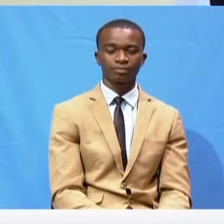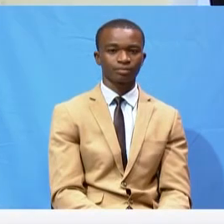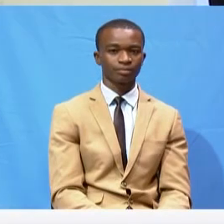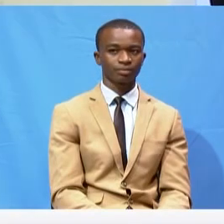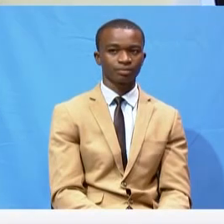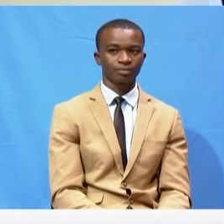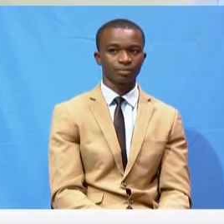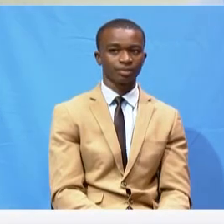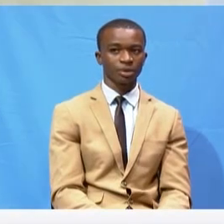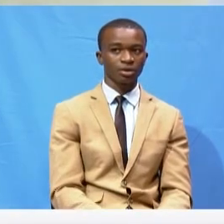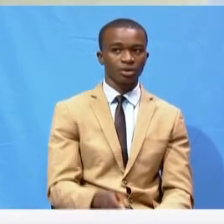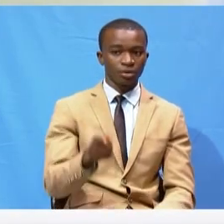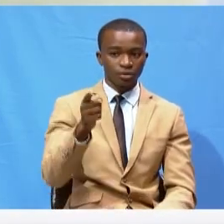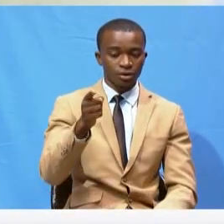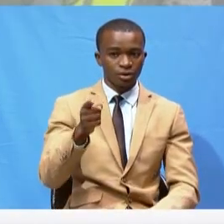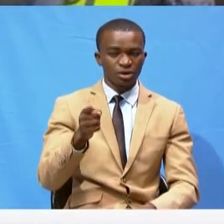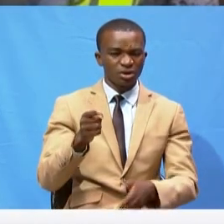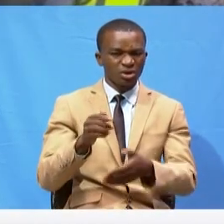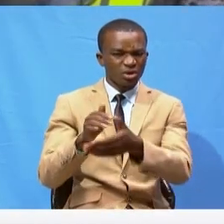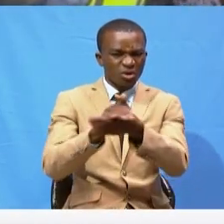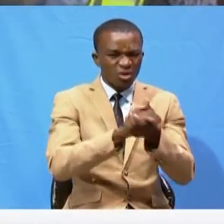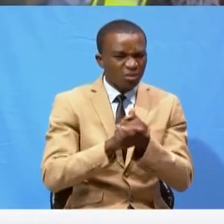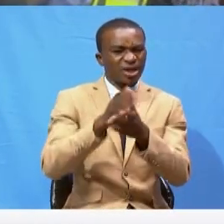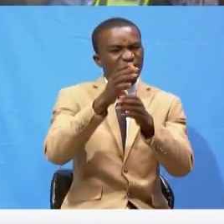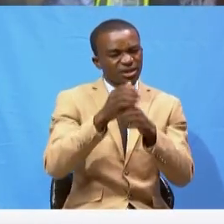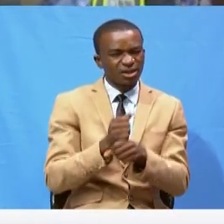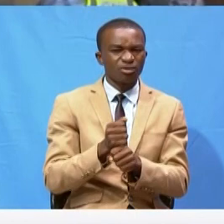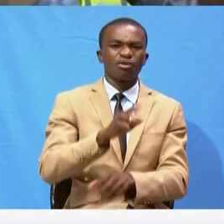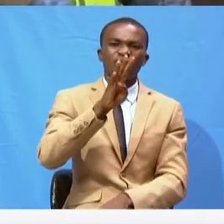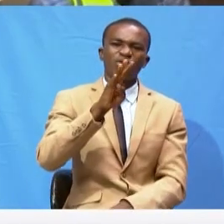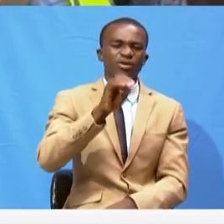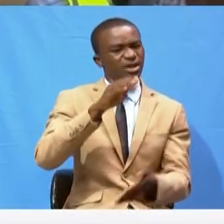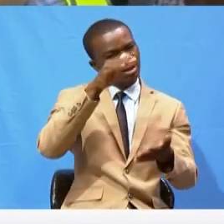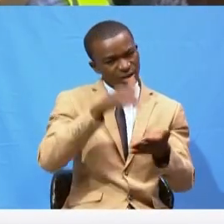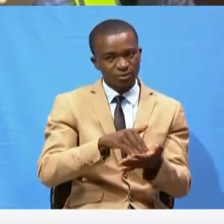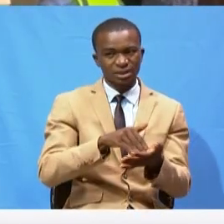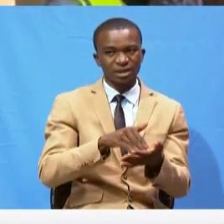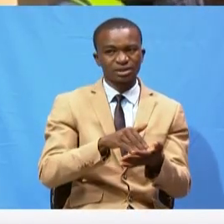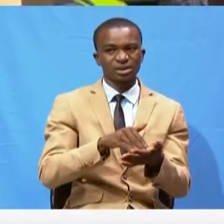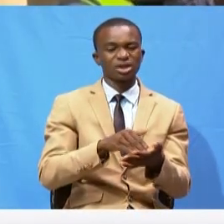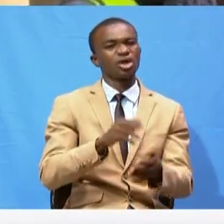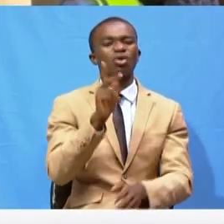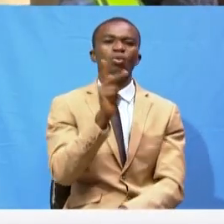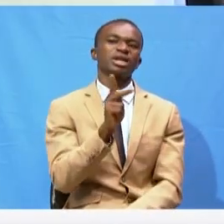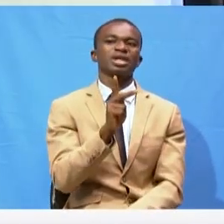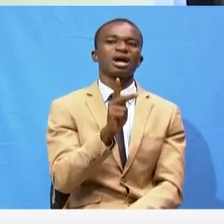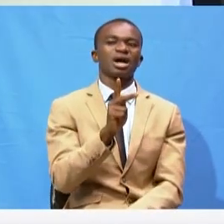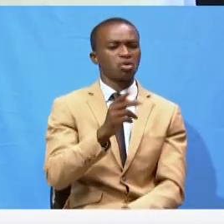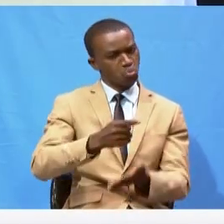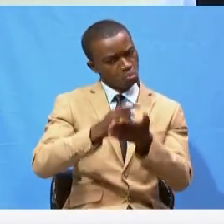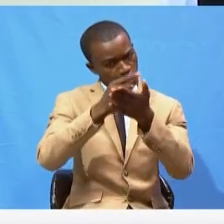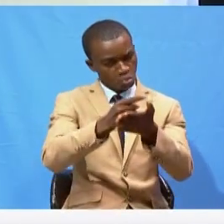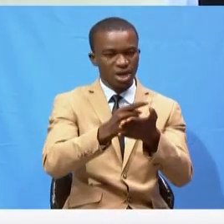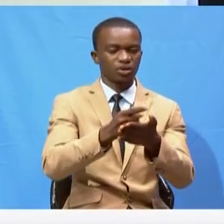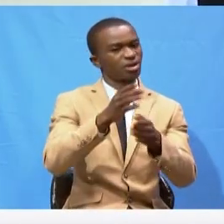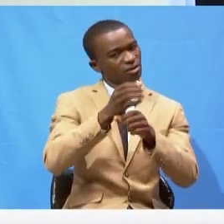Kabombo Tailoring Cooperative also received a 40,000 kwacha grant and has since diversified from the initial tailoring to owning a